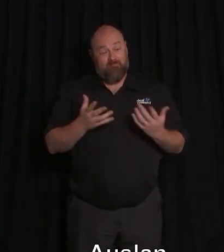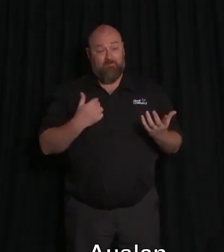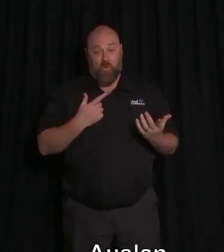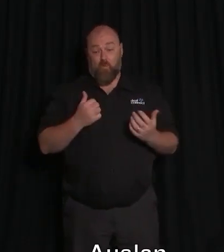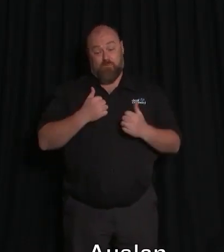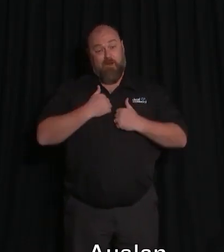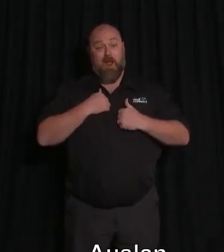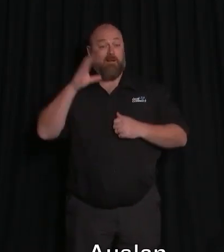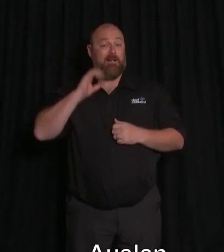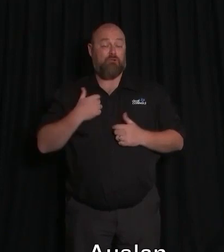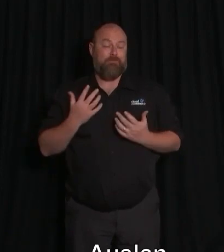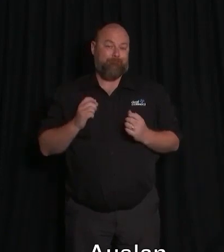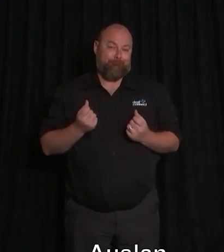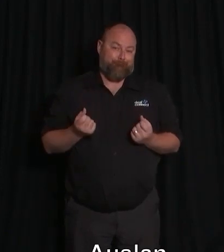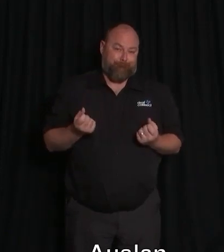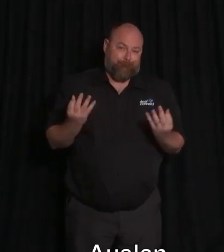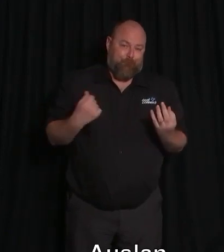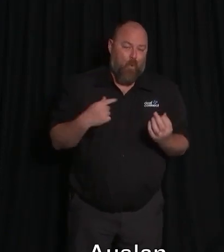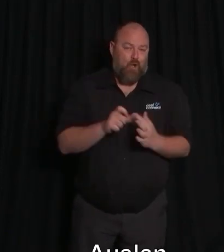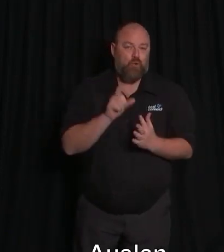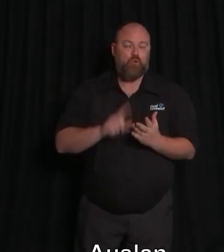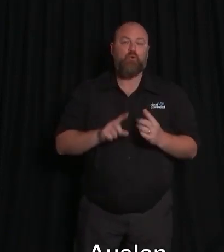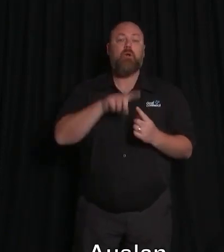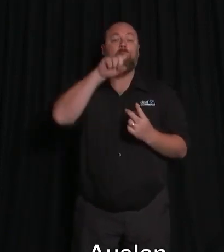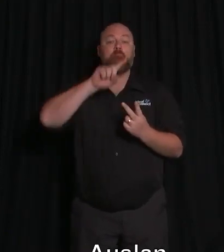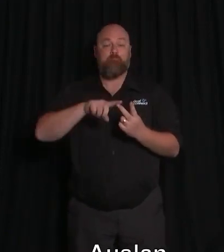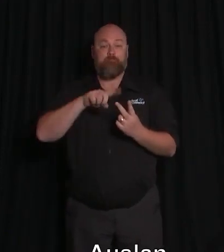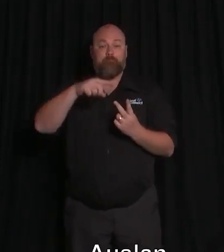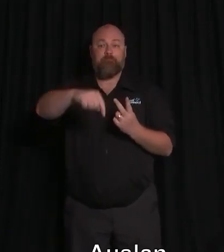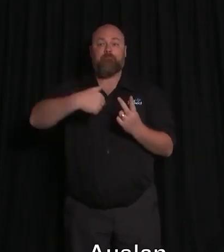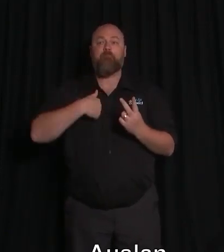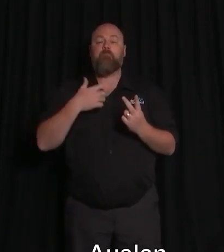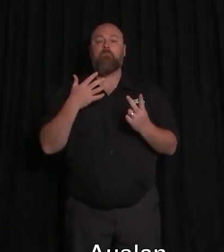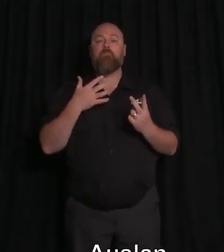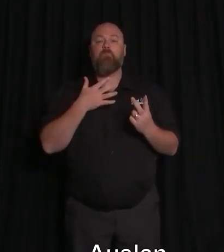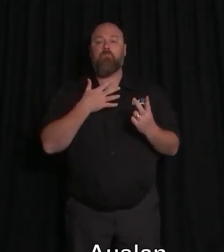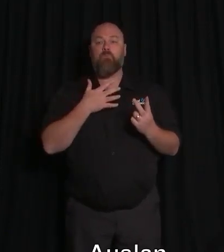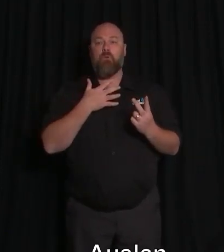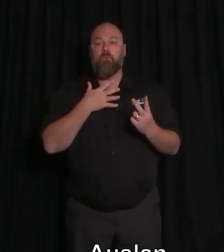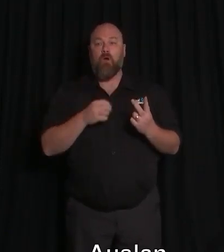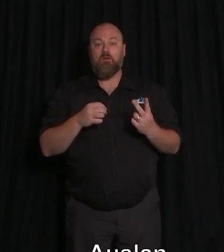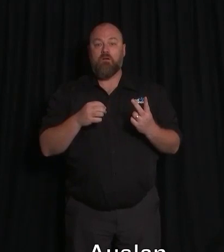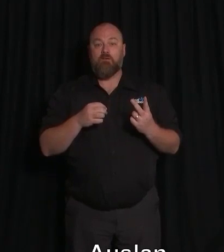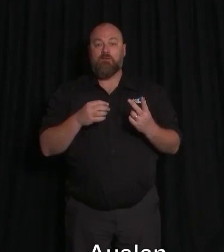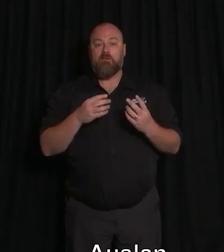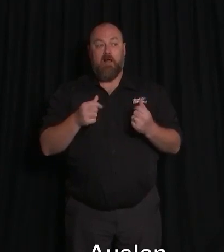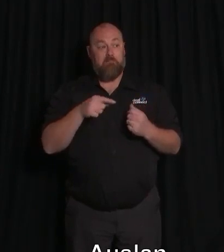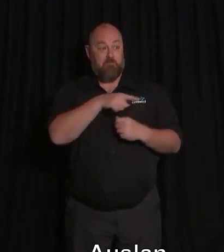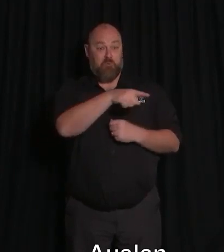country, and secondly, something that you wrongly don't do in most of your